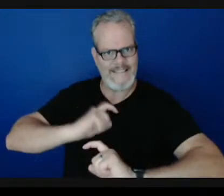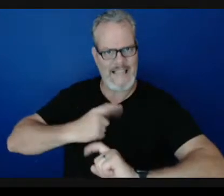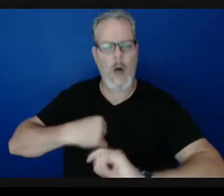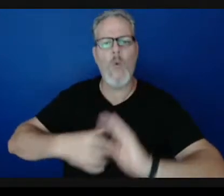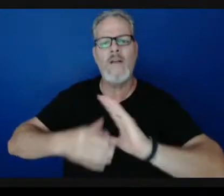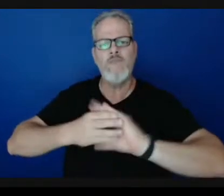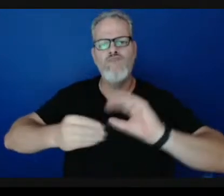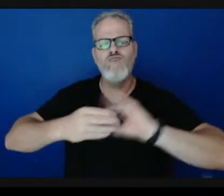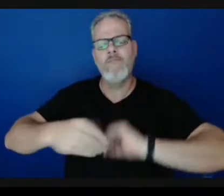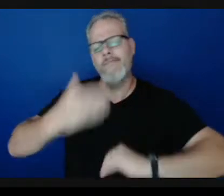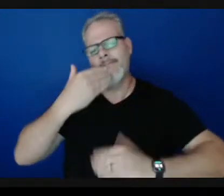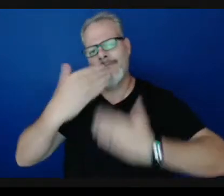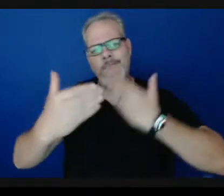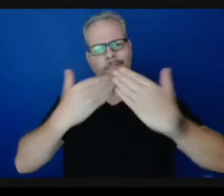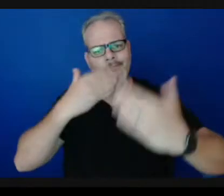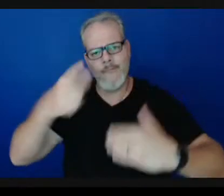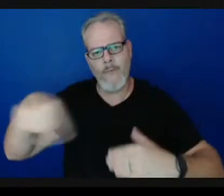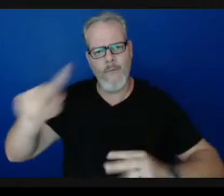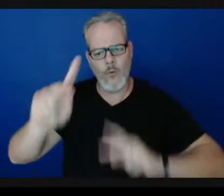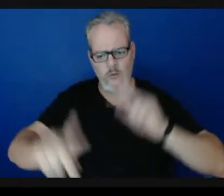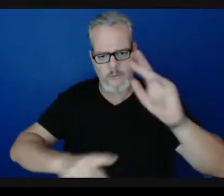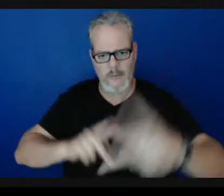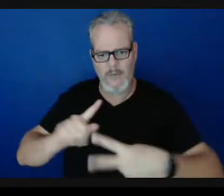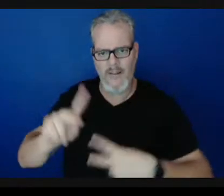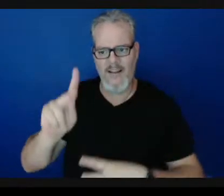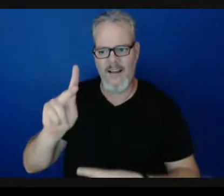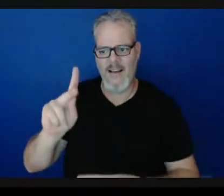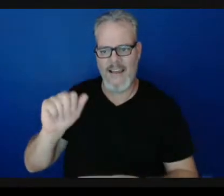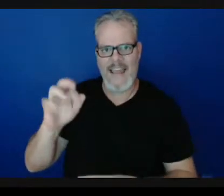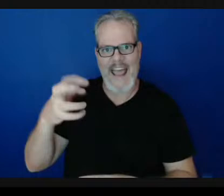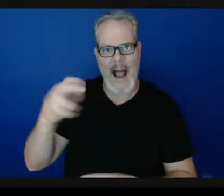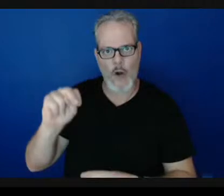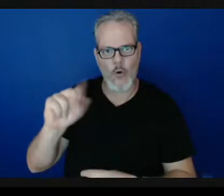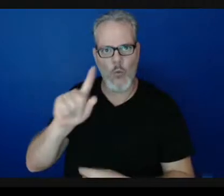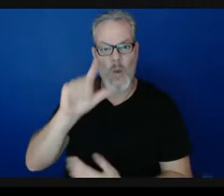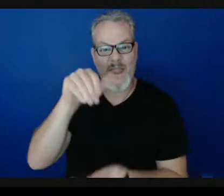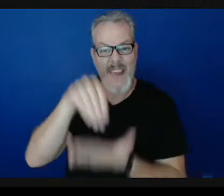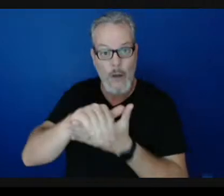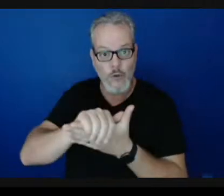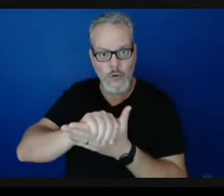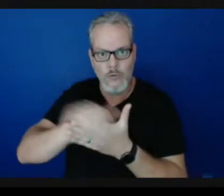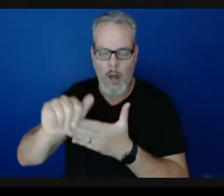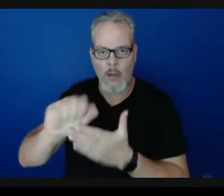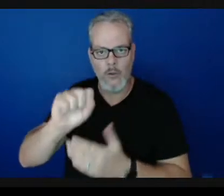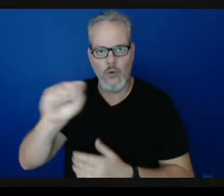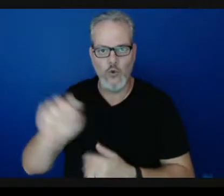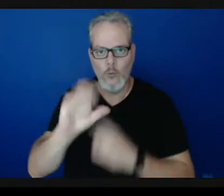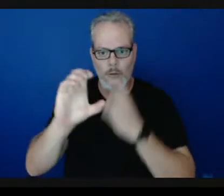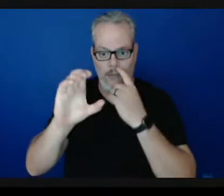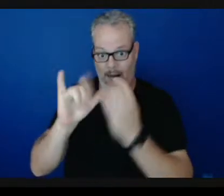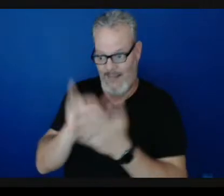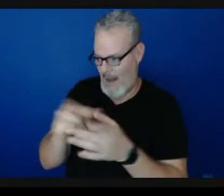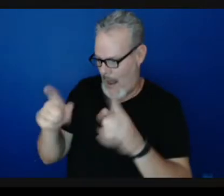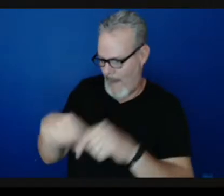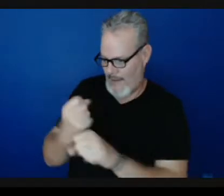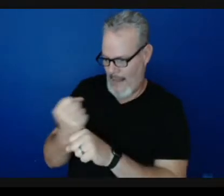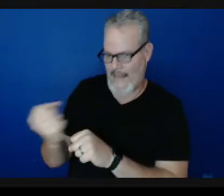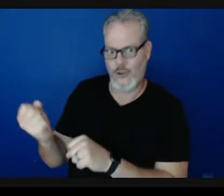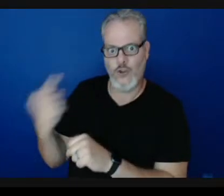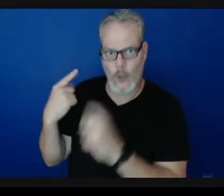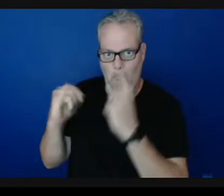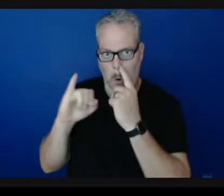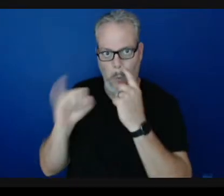those out there real quick. Karen with a $1,000 super chat came in. This is all last year. June